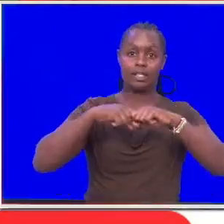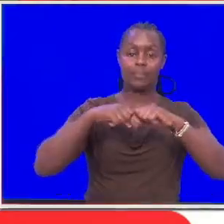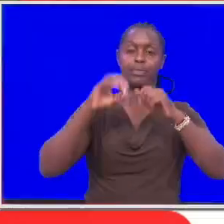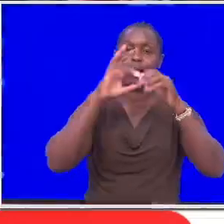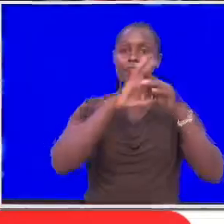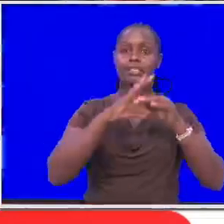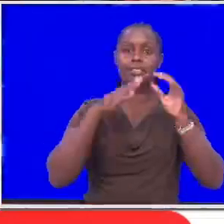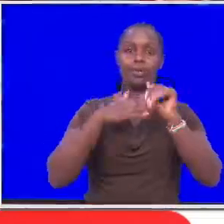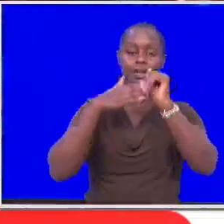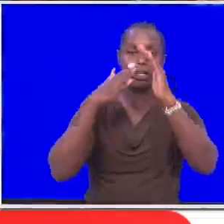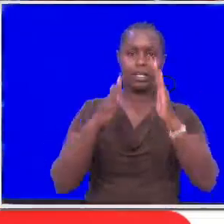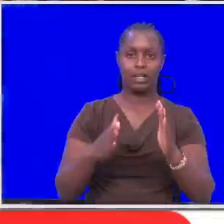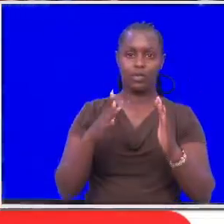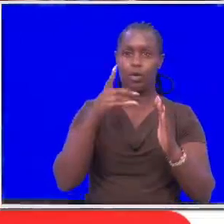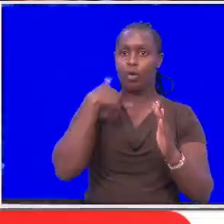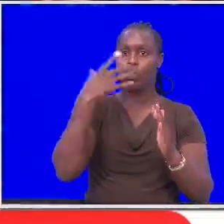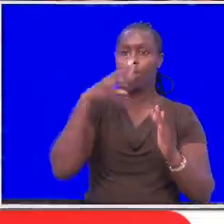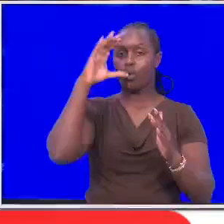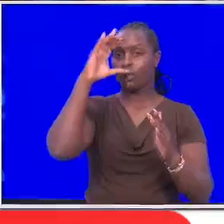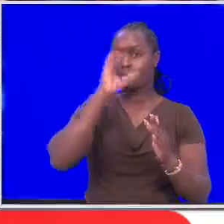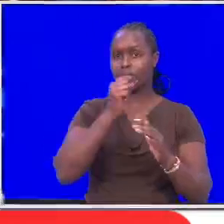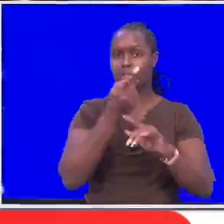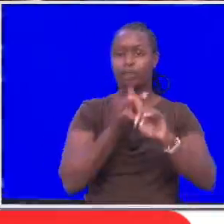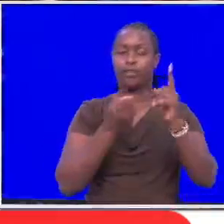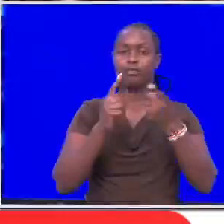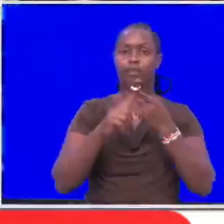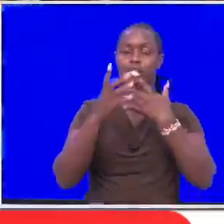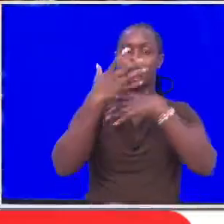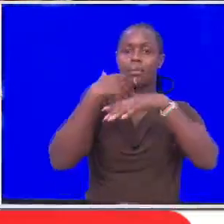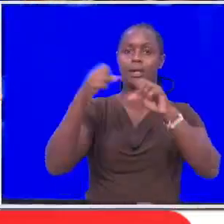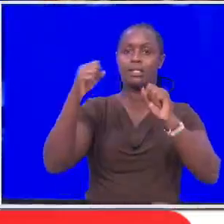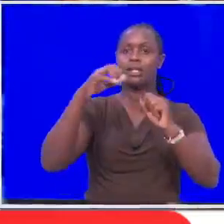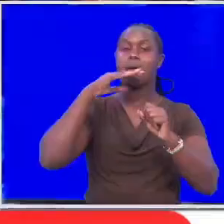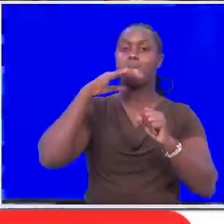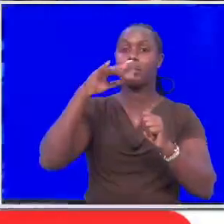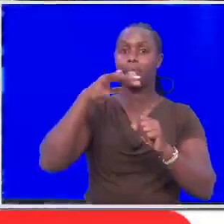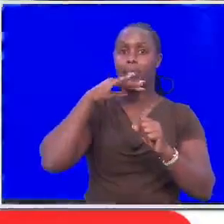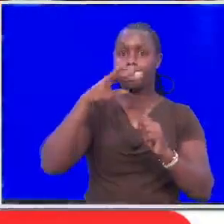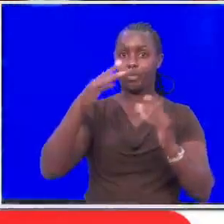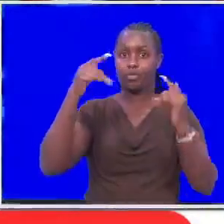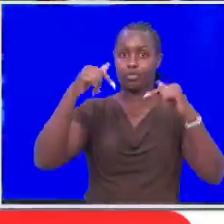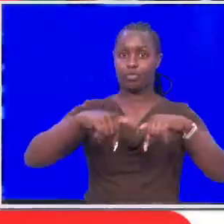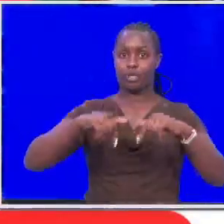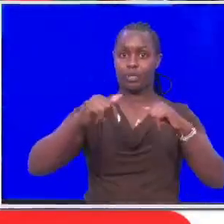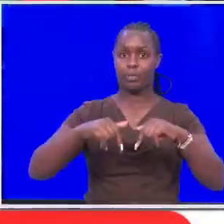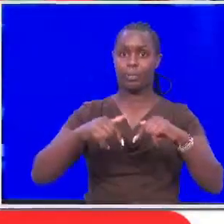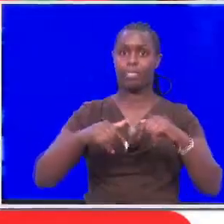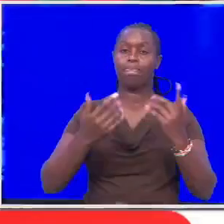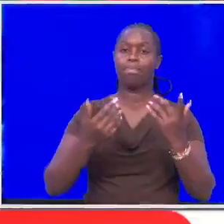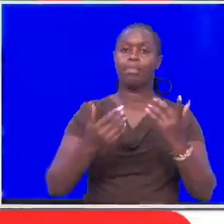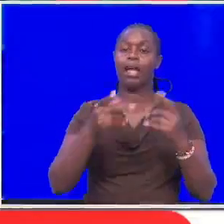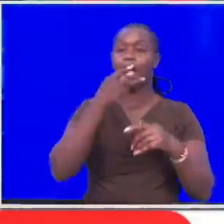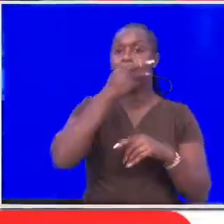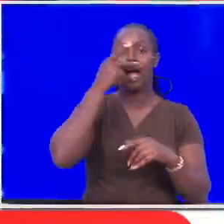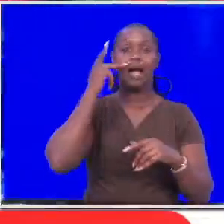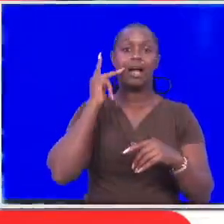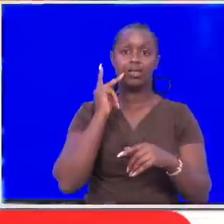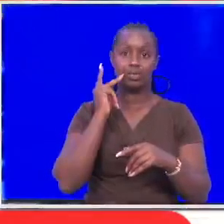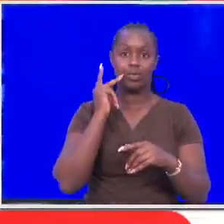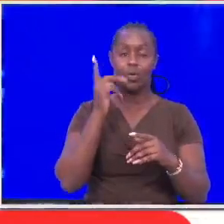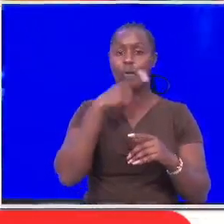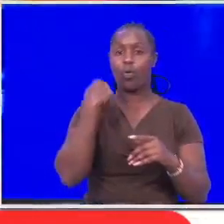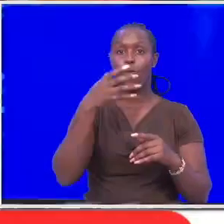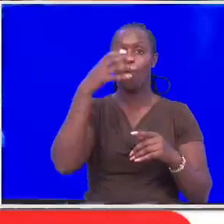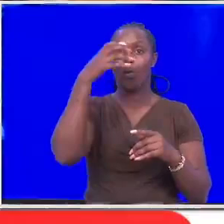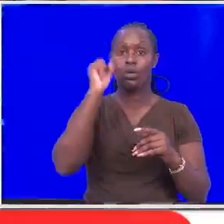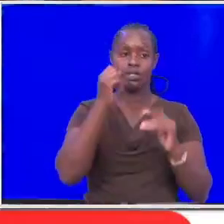Raila Odinga was missing from the head of state's maiden State of the Nation speech. His co-principal, Kalonzo Musyoka, who was